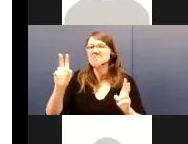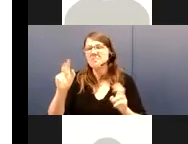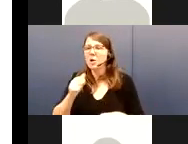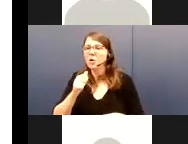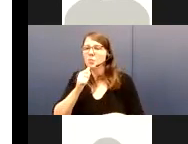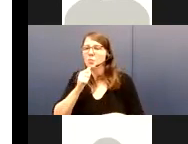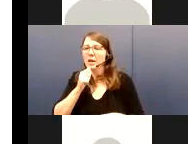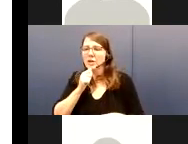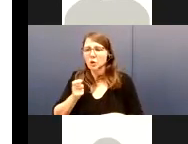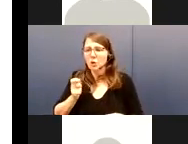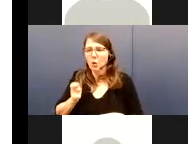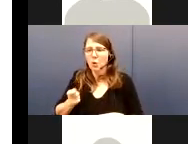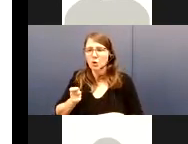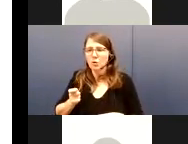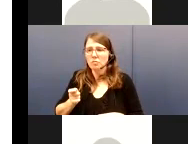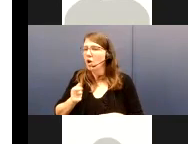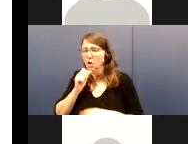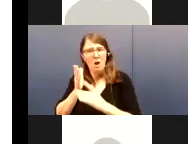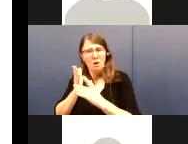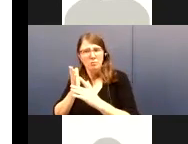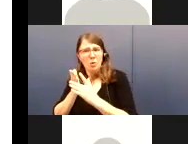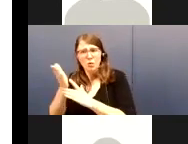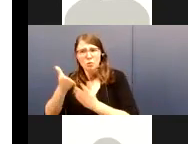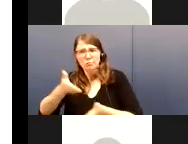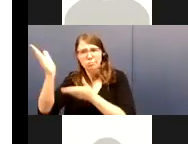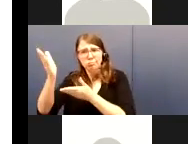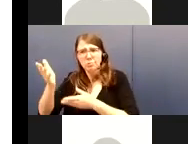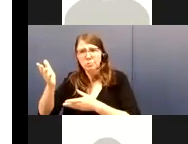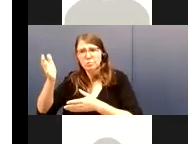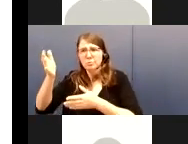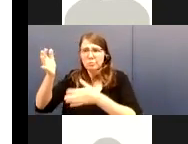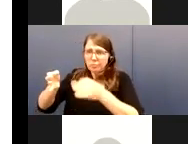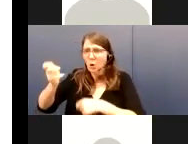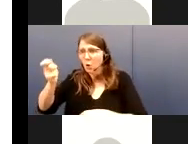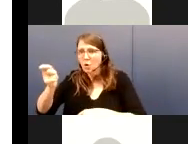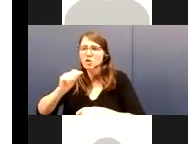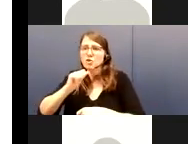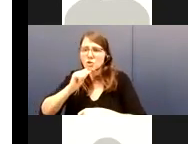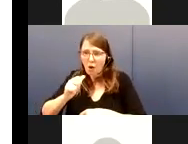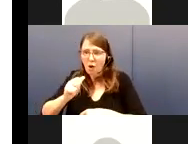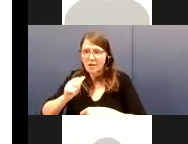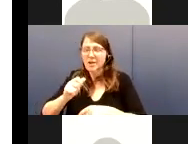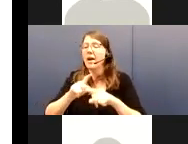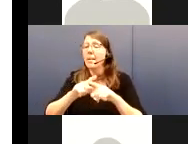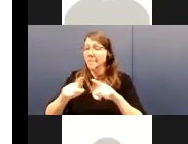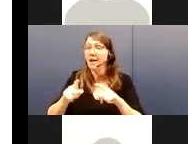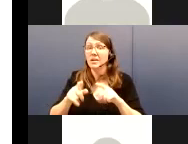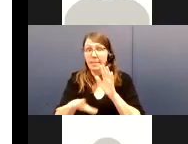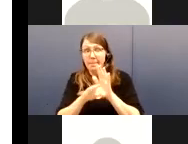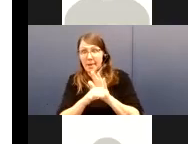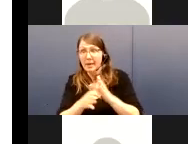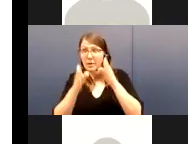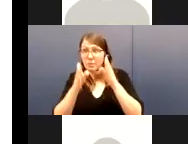without having to go through the courts that is legally binding, but you get to pick the professional and you get to have a say in the process. It can